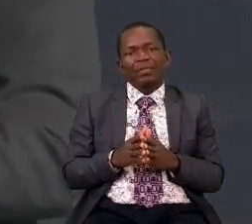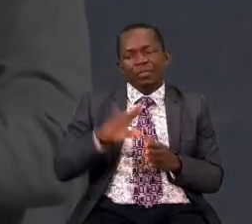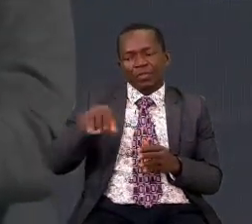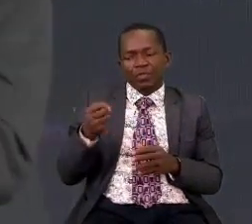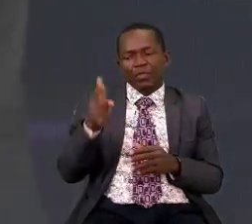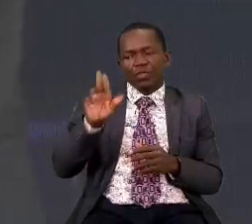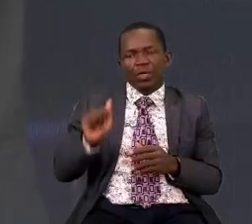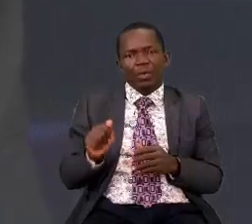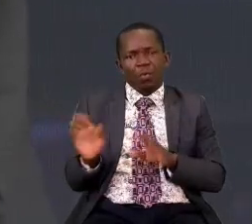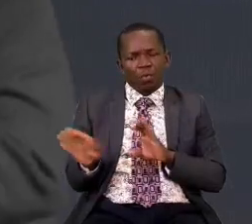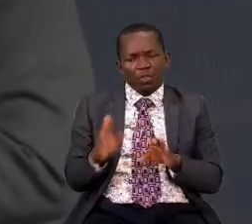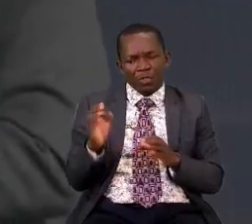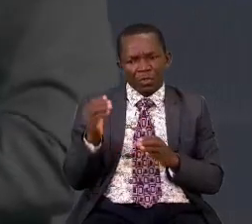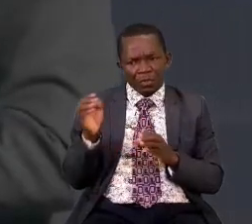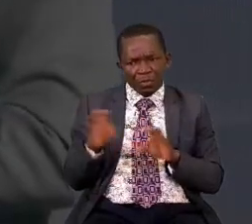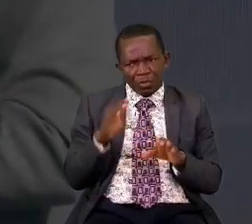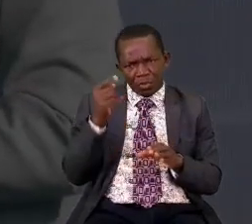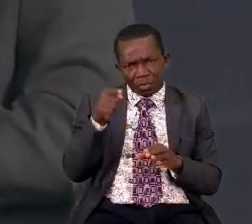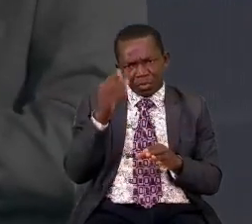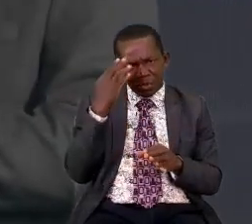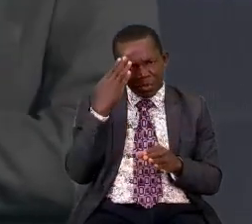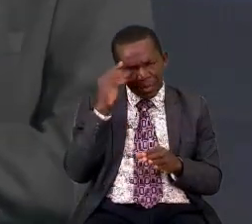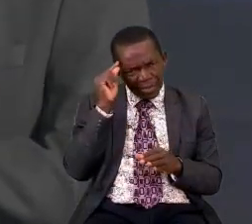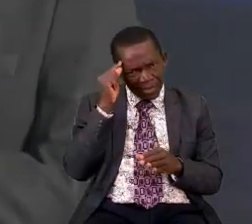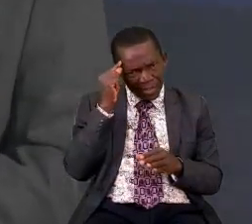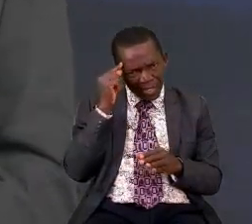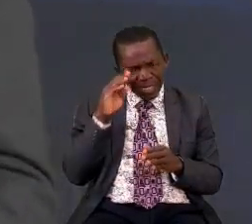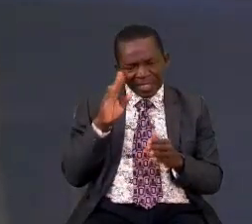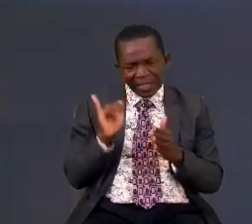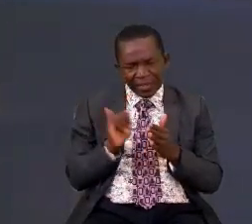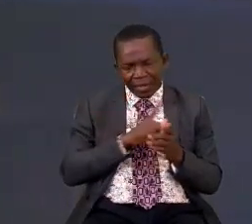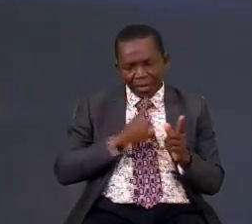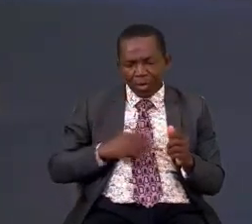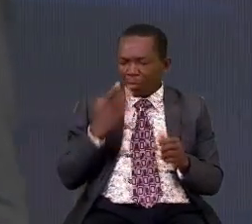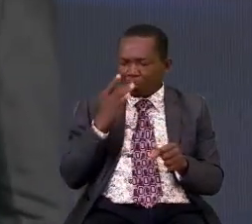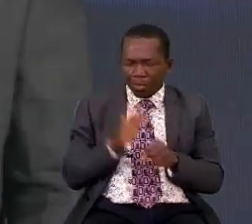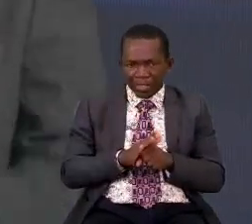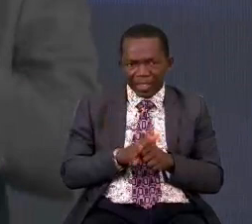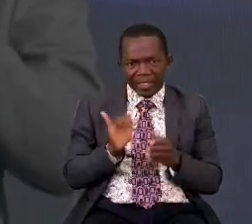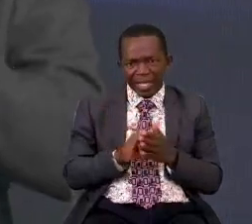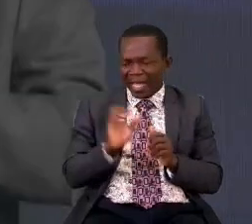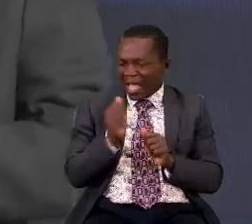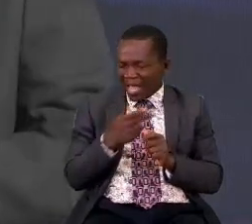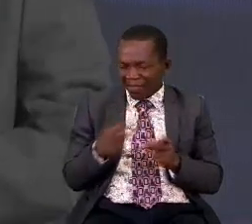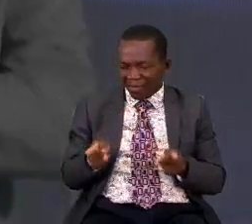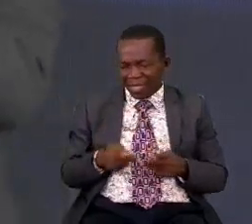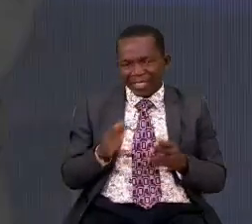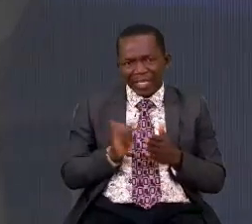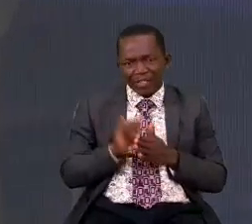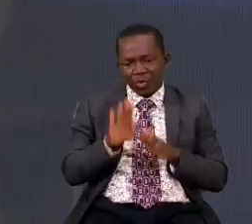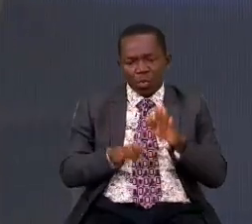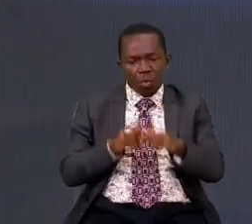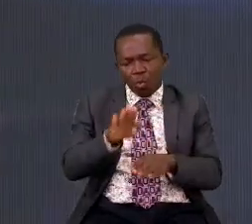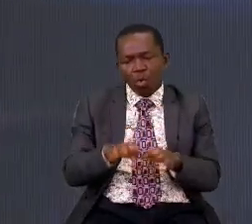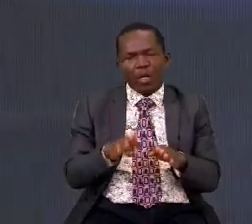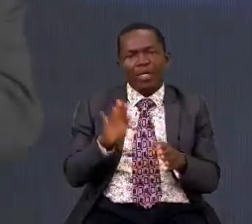tread upon that by giving unto Joshua said he's not giving me as personal